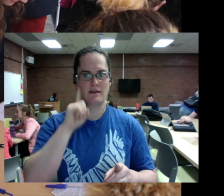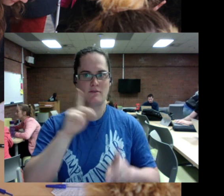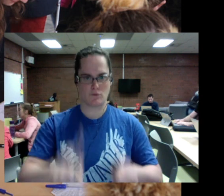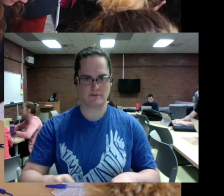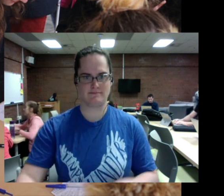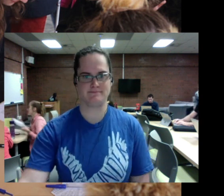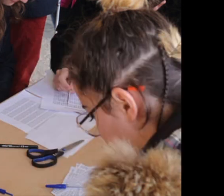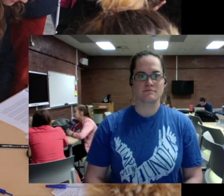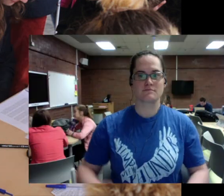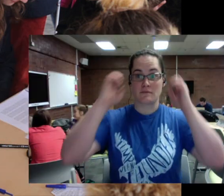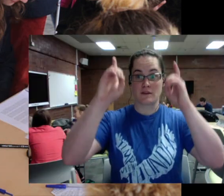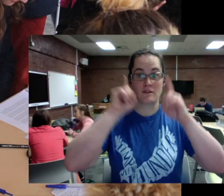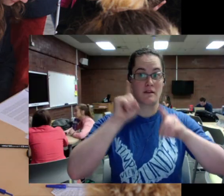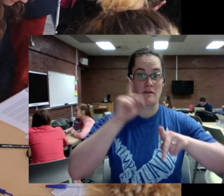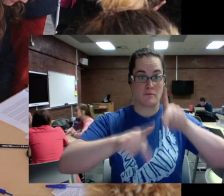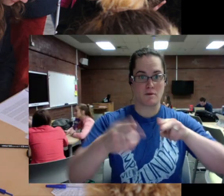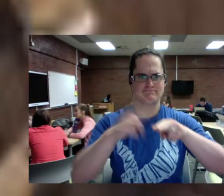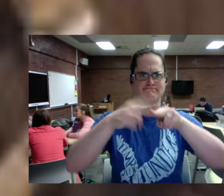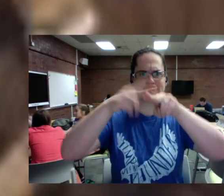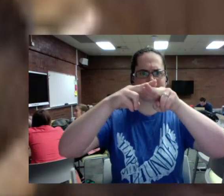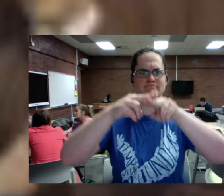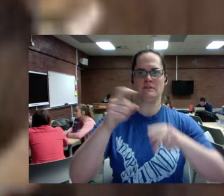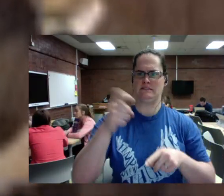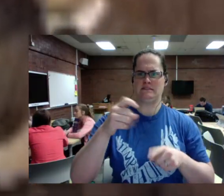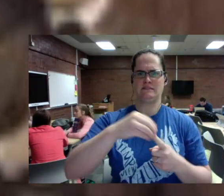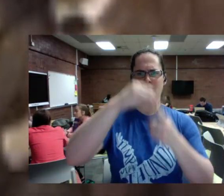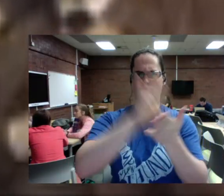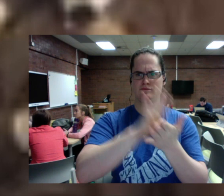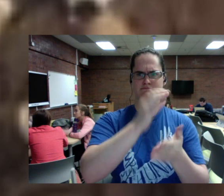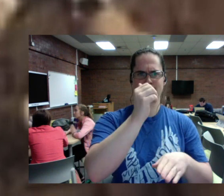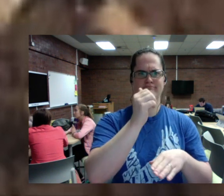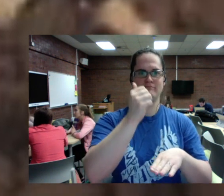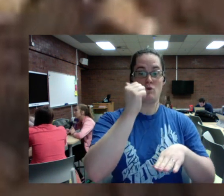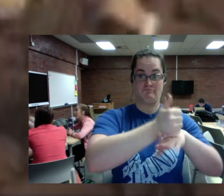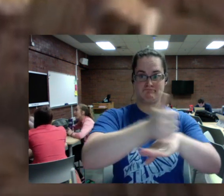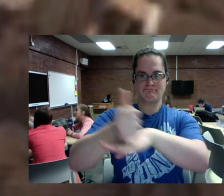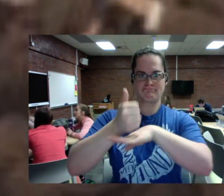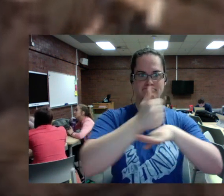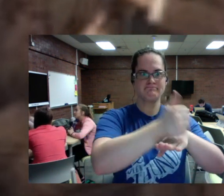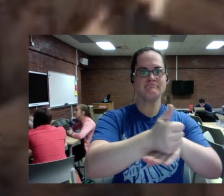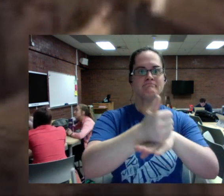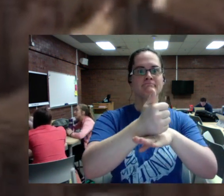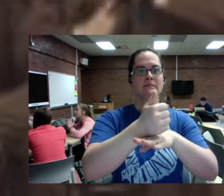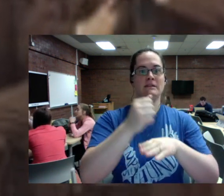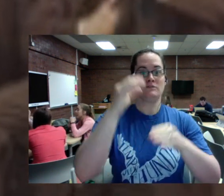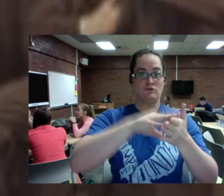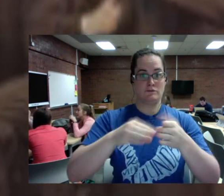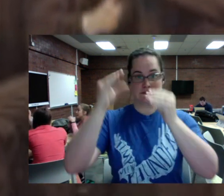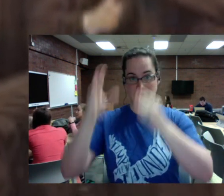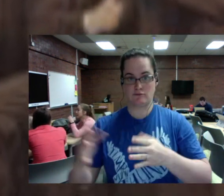educated deaf person. As more deaf people become educated, the demand for specialized schools grew, and many were built across the